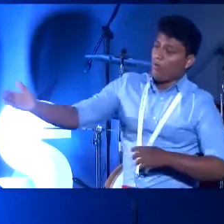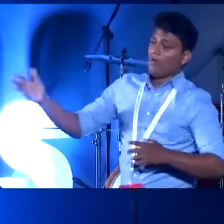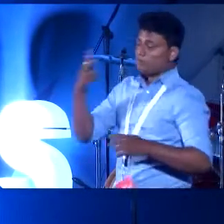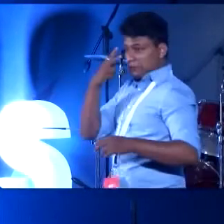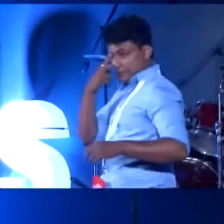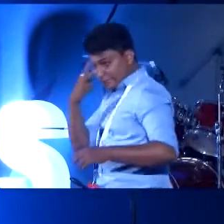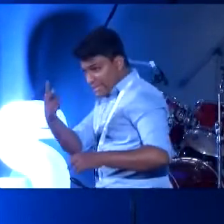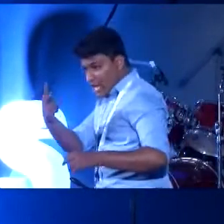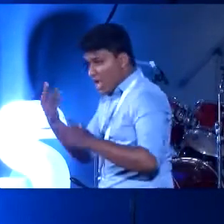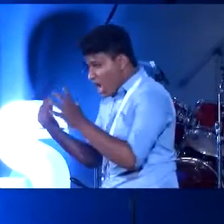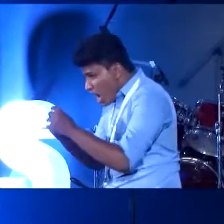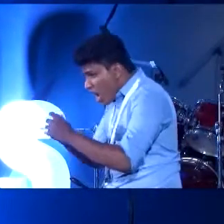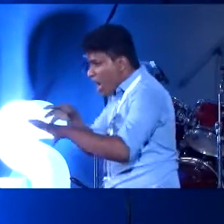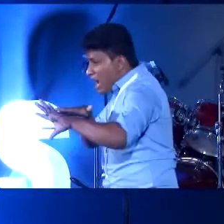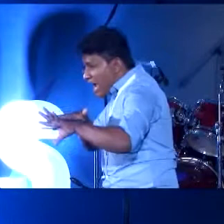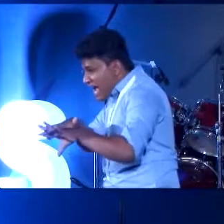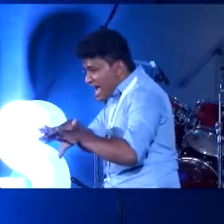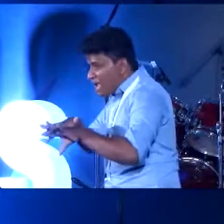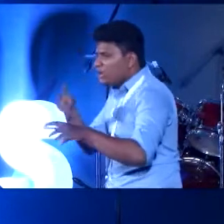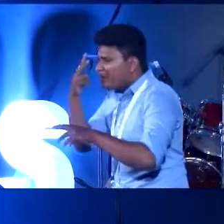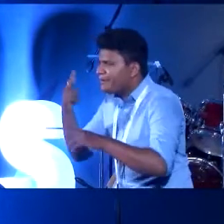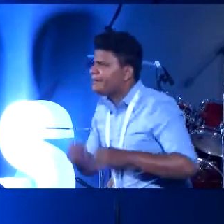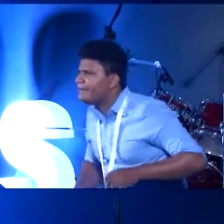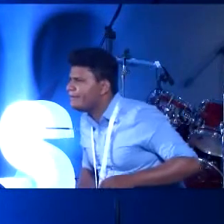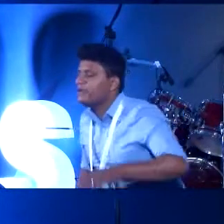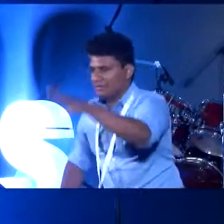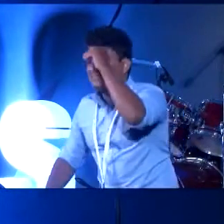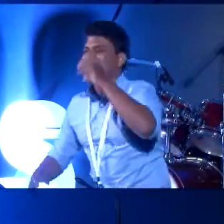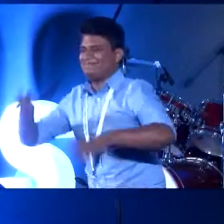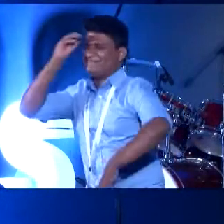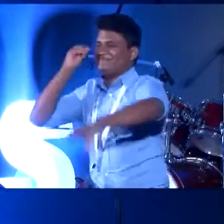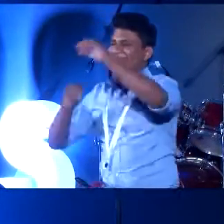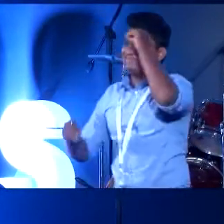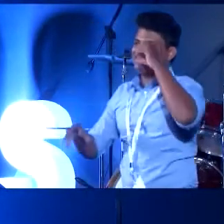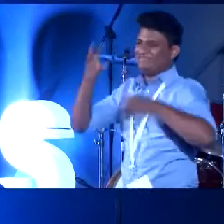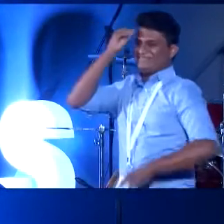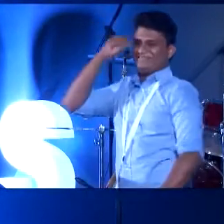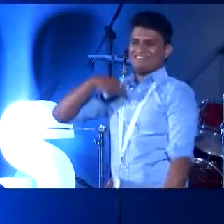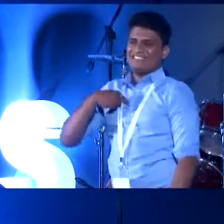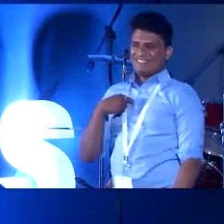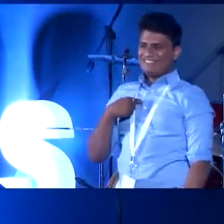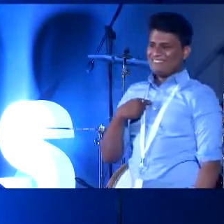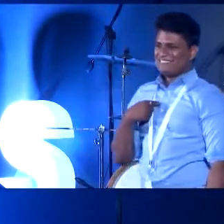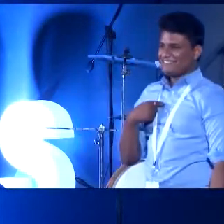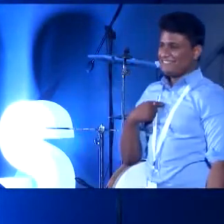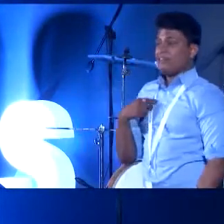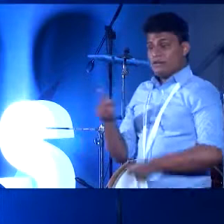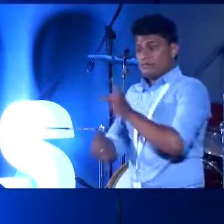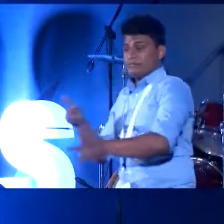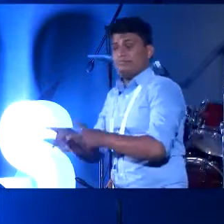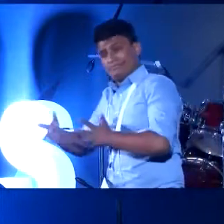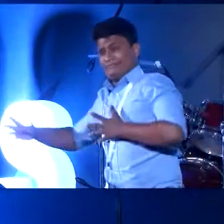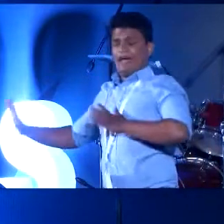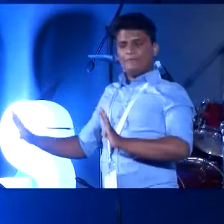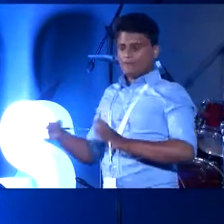inclusion and acquire some of these abilities from these people whose lives we are